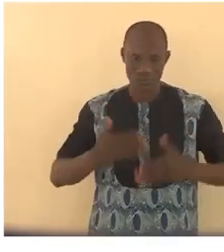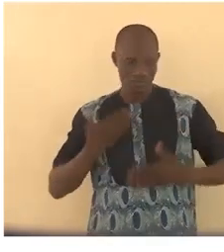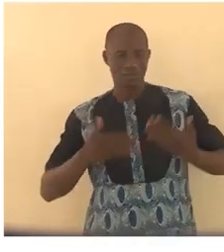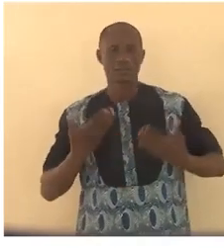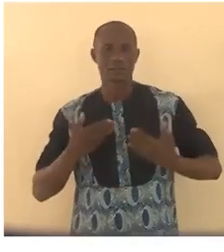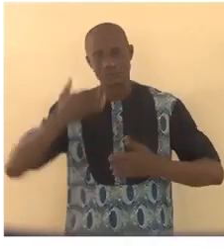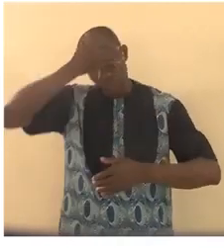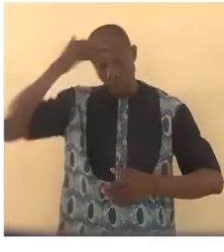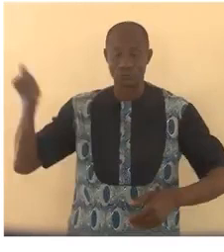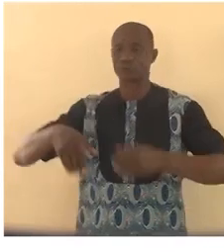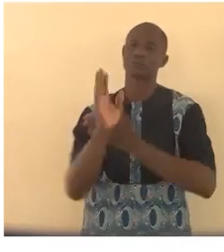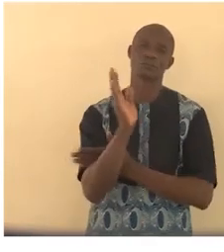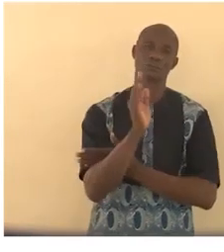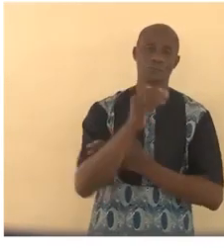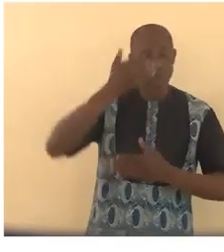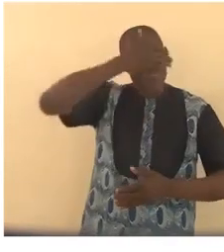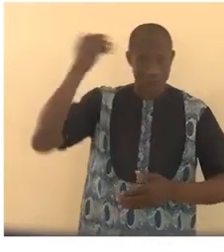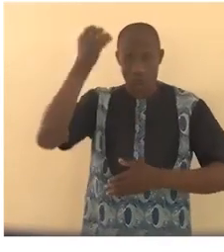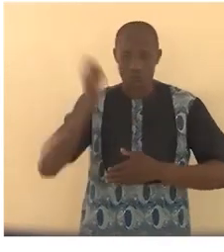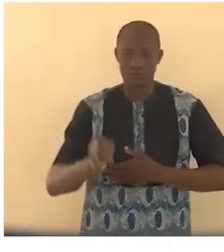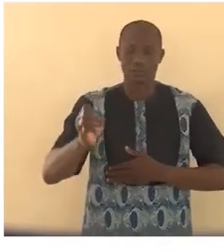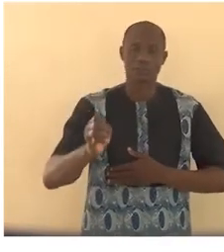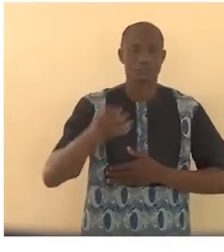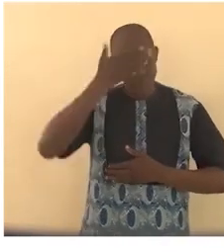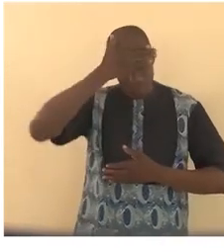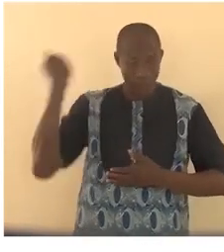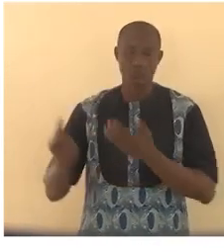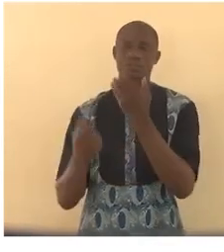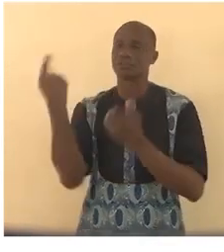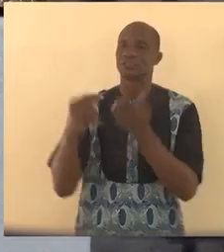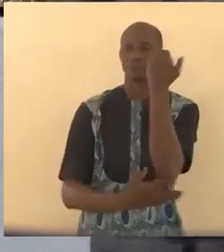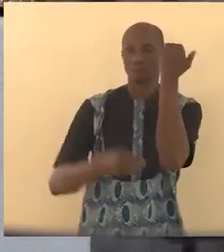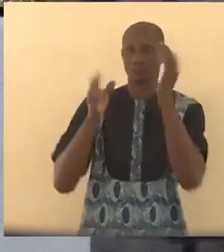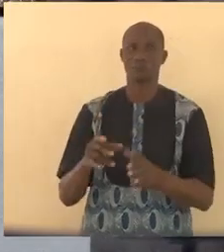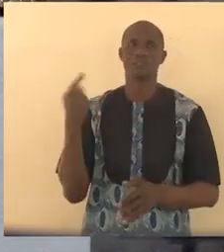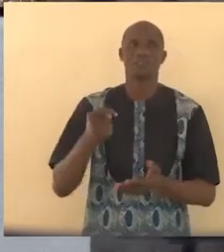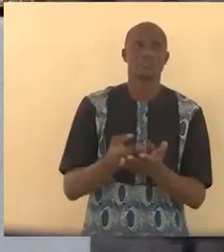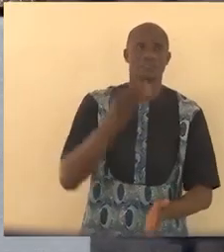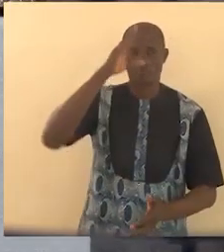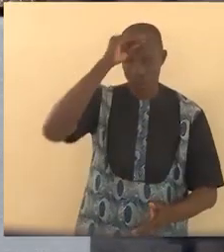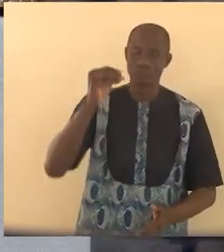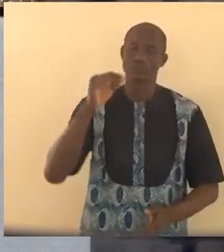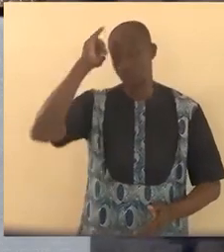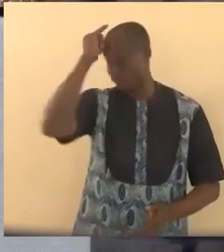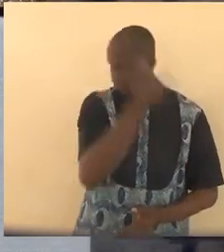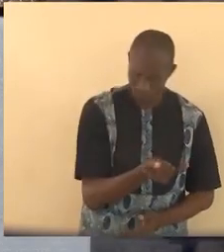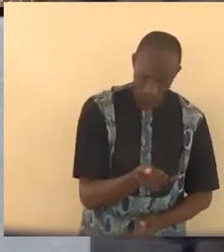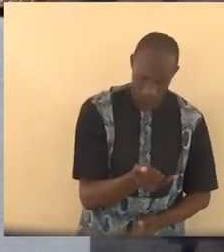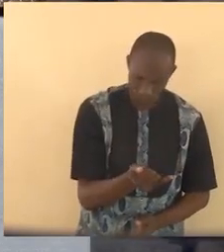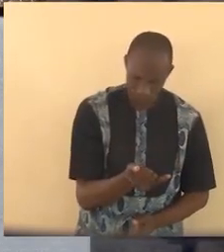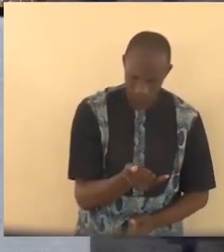and security, he forgot God. He forgot eternal life. He forgot the poor. The rich man was simply a